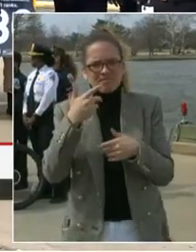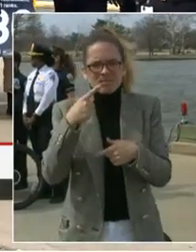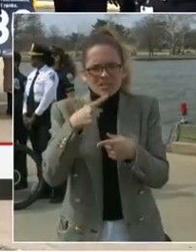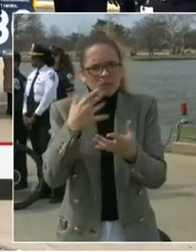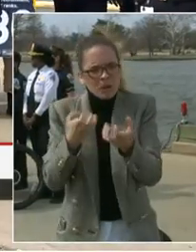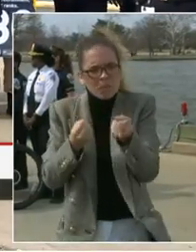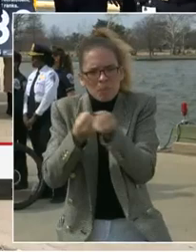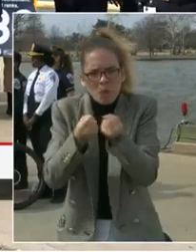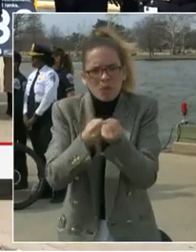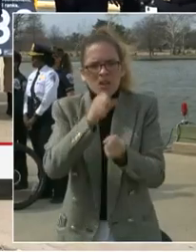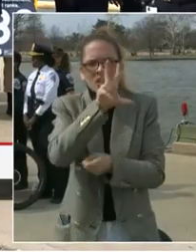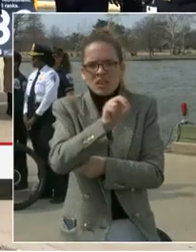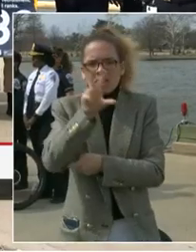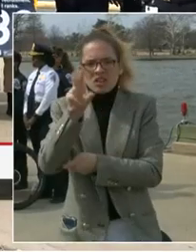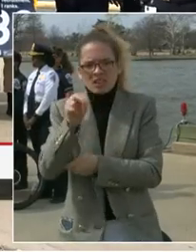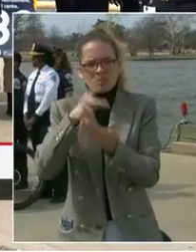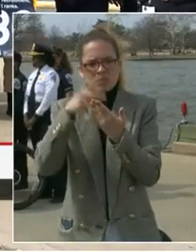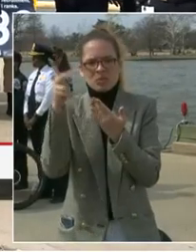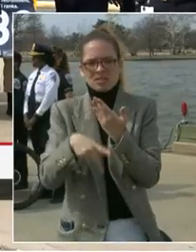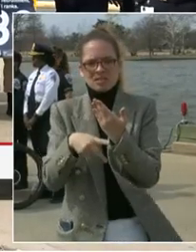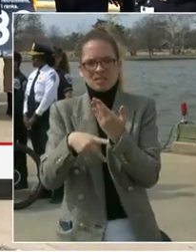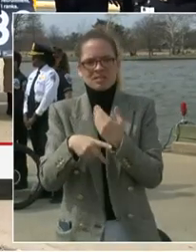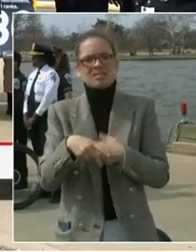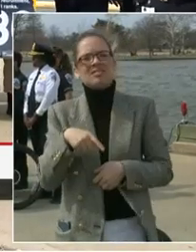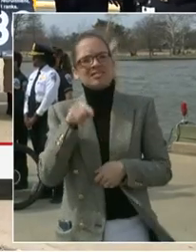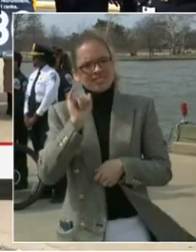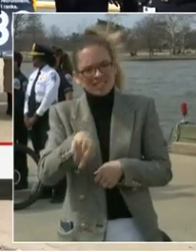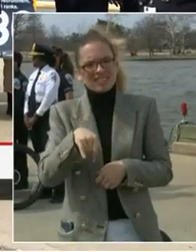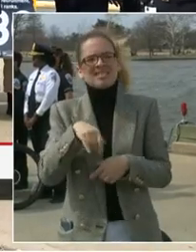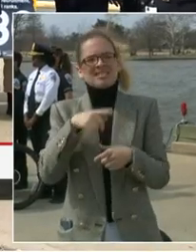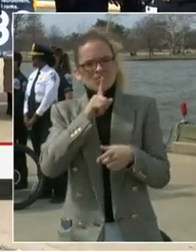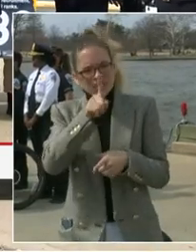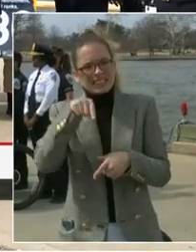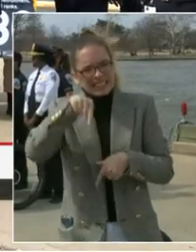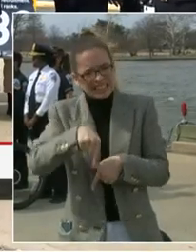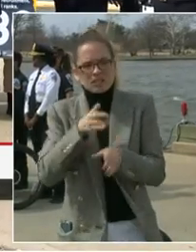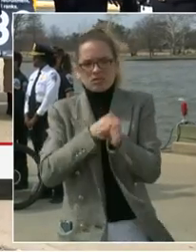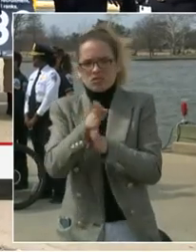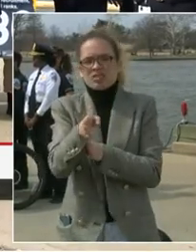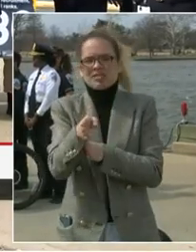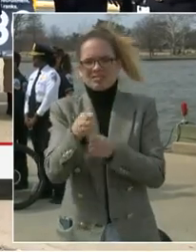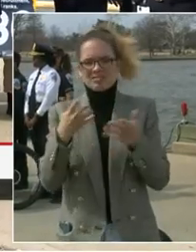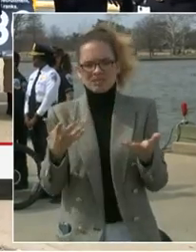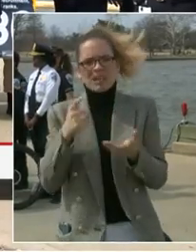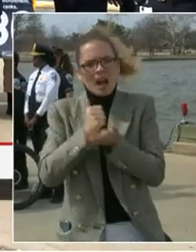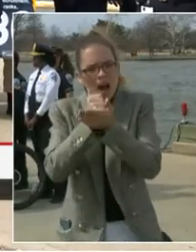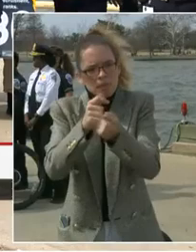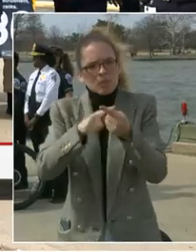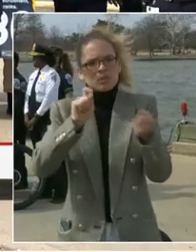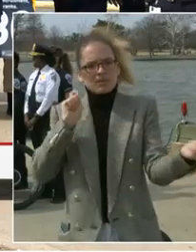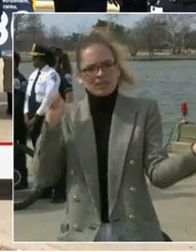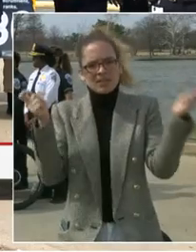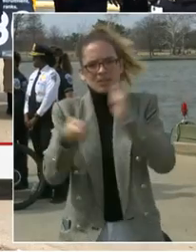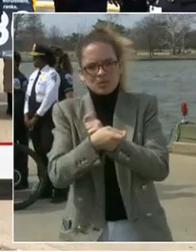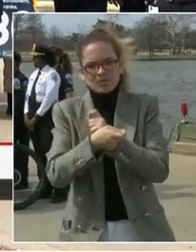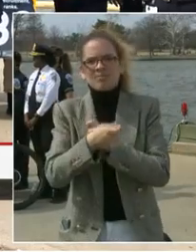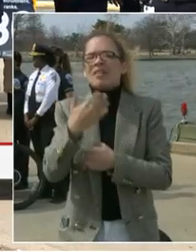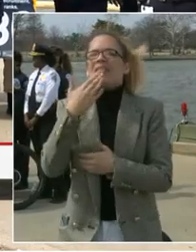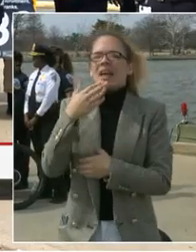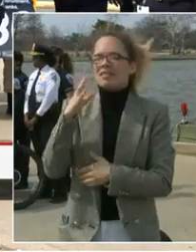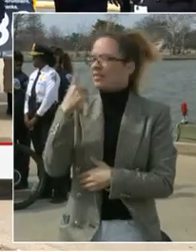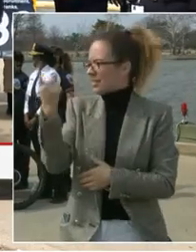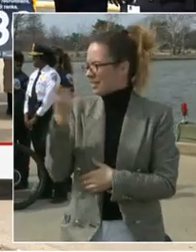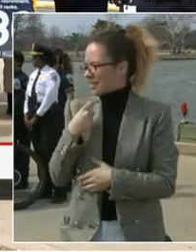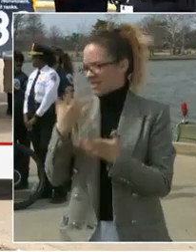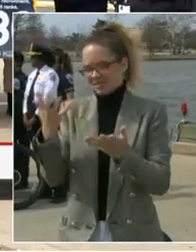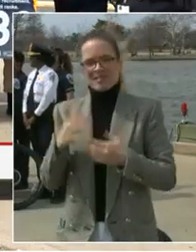by 30 initiative. Women are needed in this profession to help it evolve. Thank you, Mark, for asking the question.